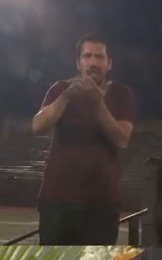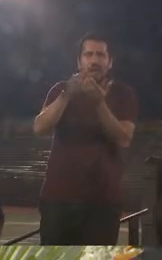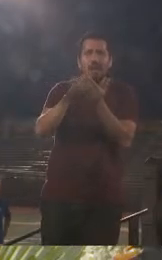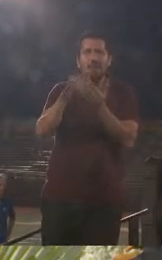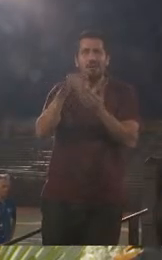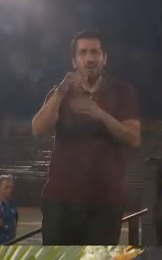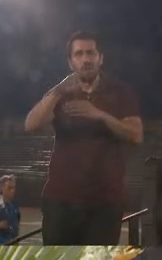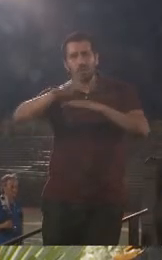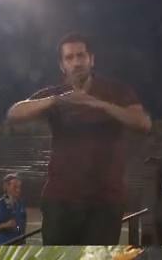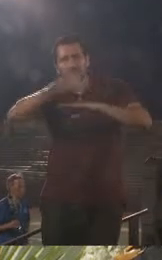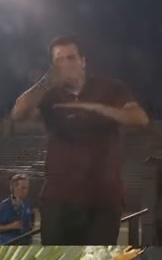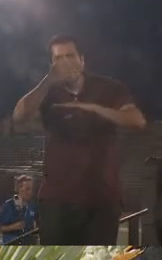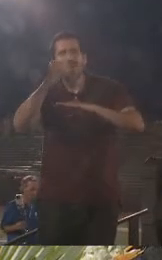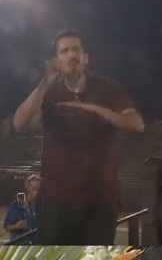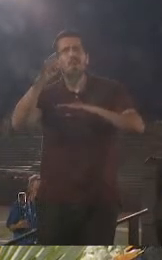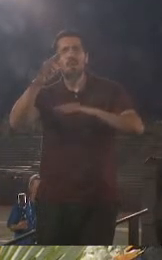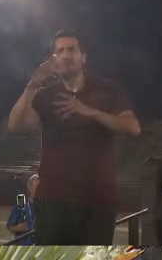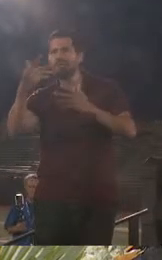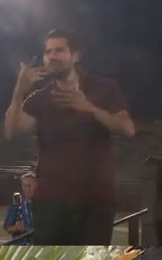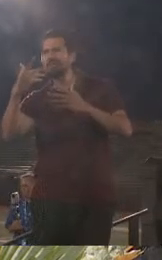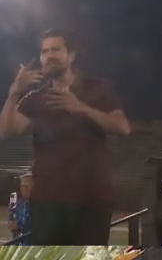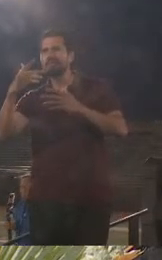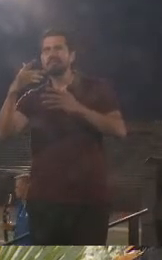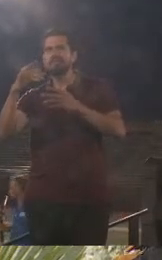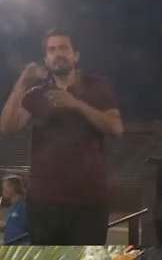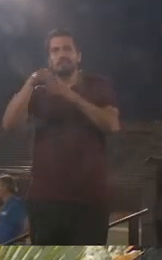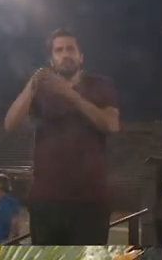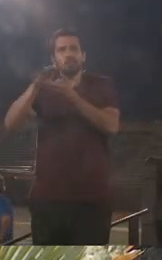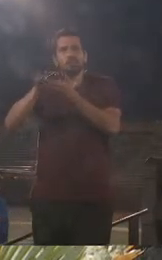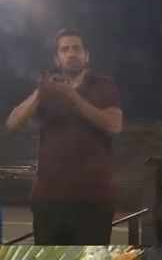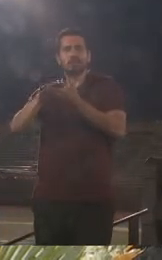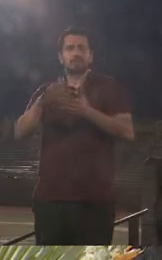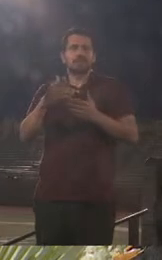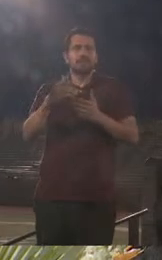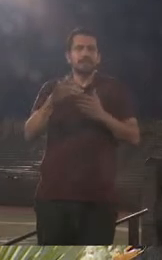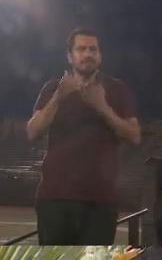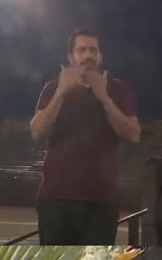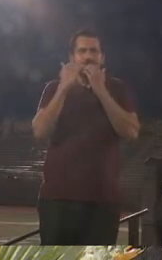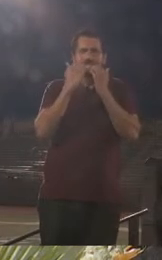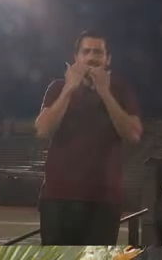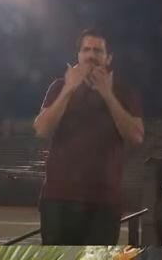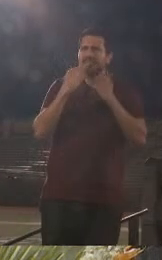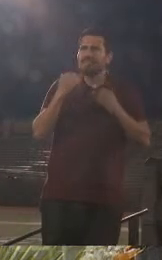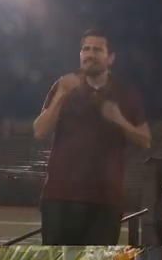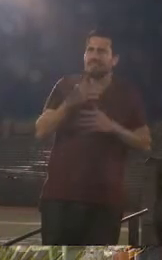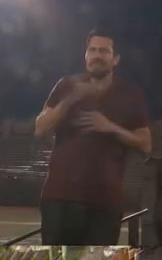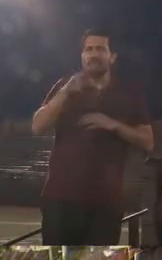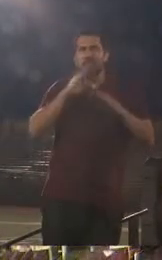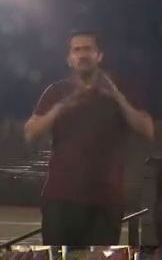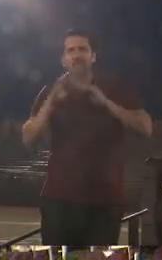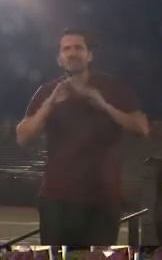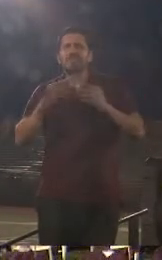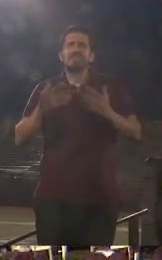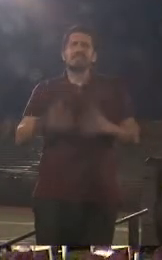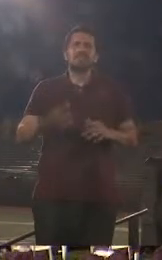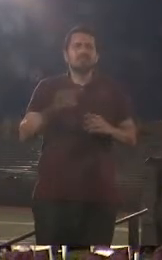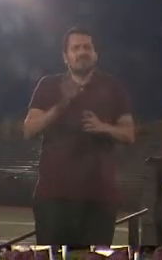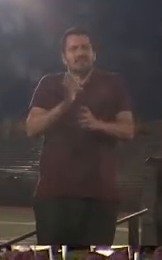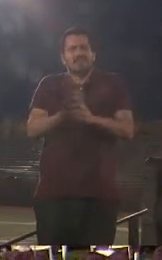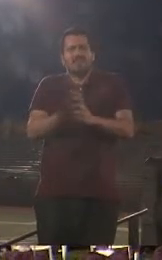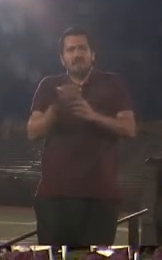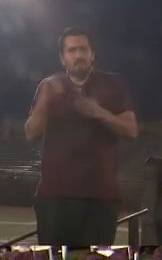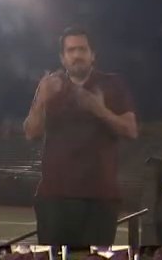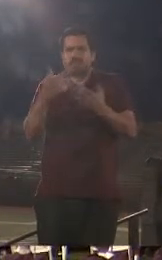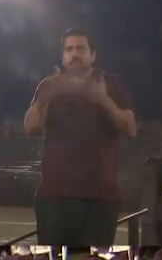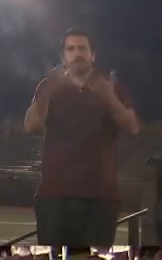on the computer or on a desk. Those years were marked by fear, frustration, and uncertainty. Despite these struggles, we're here